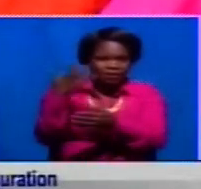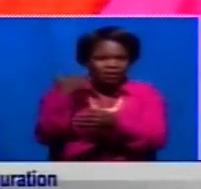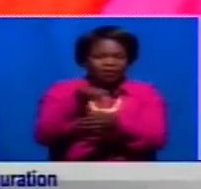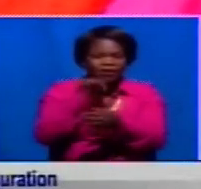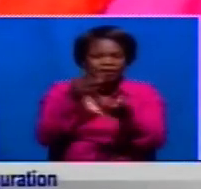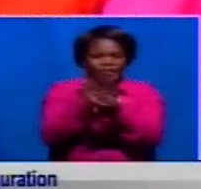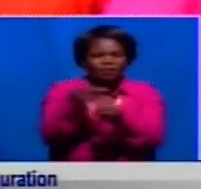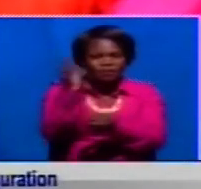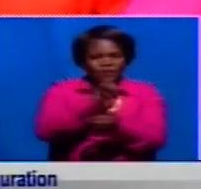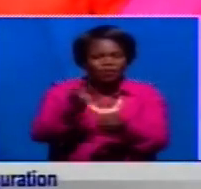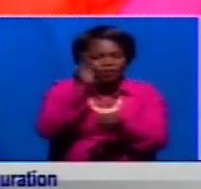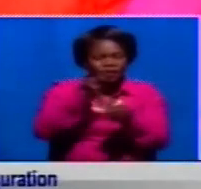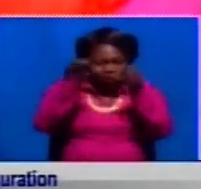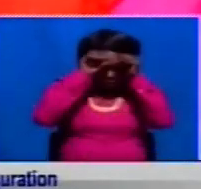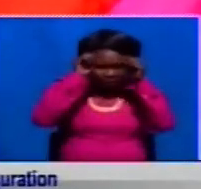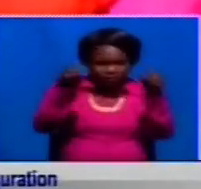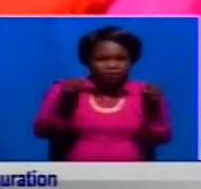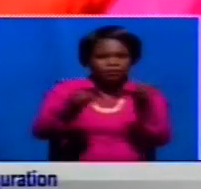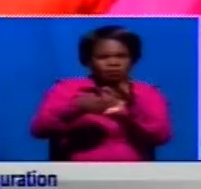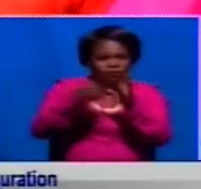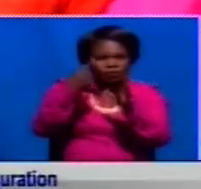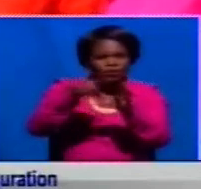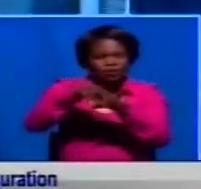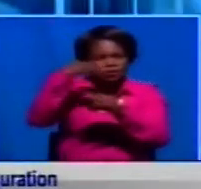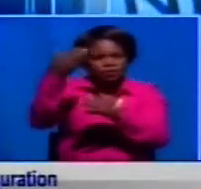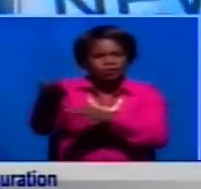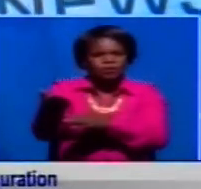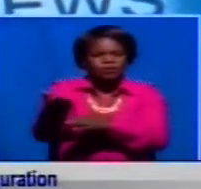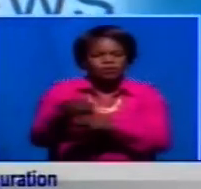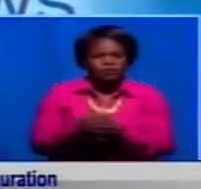the presidential pardon once granted.